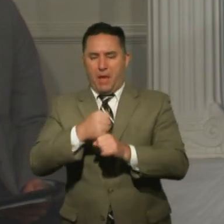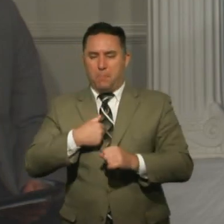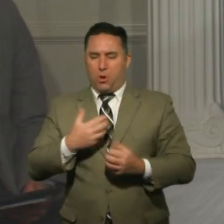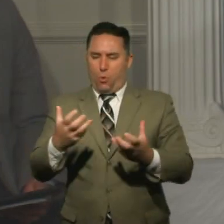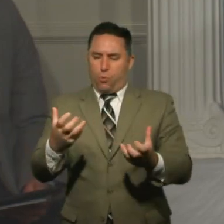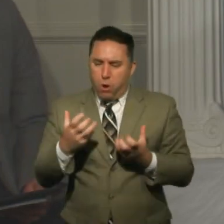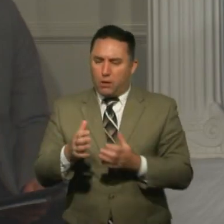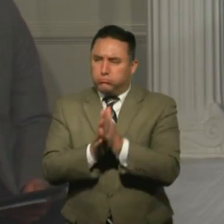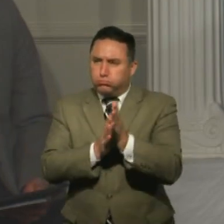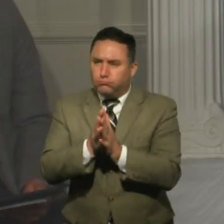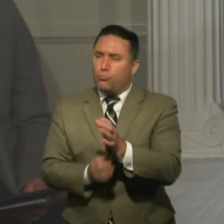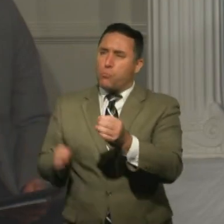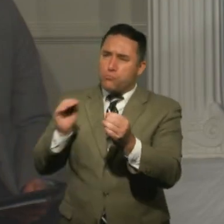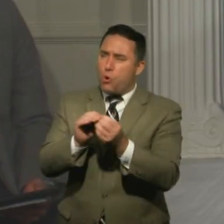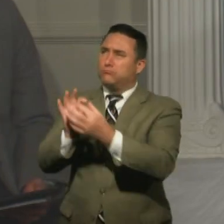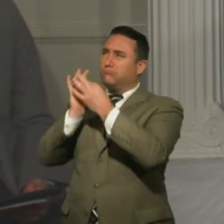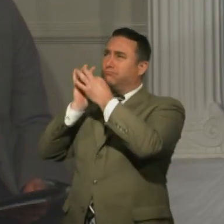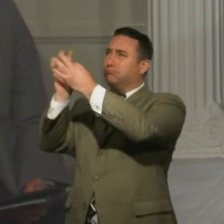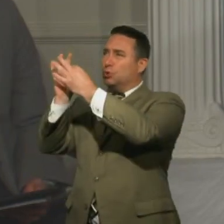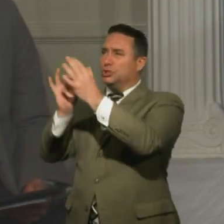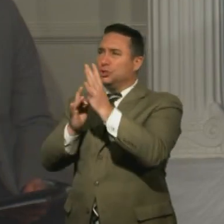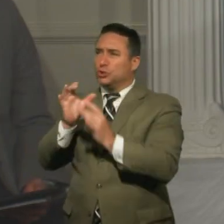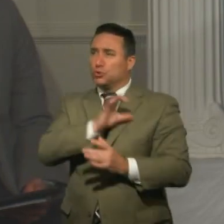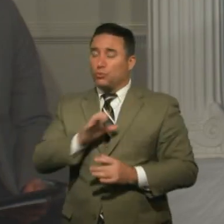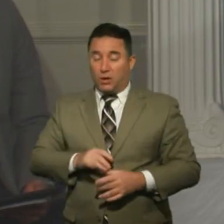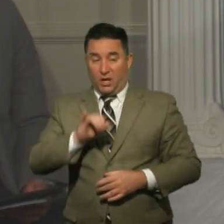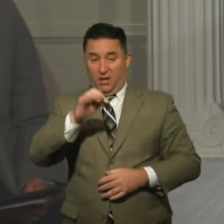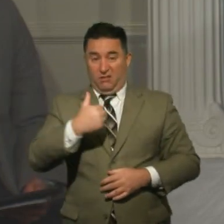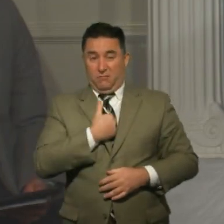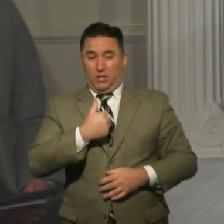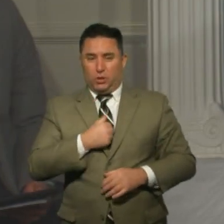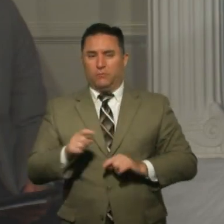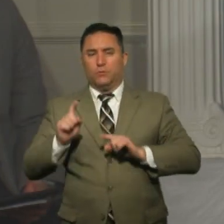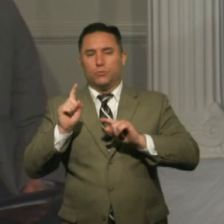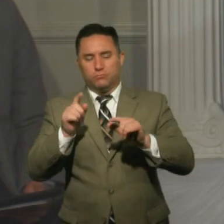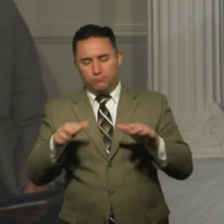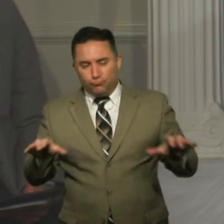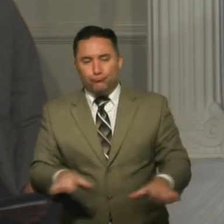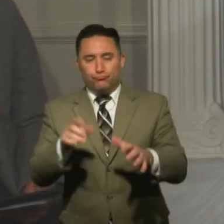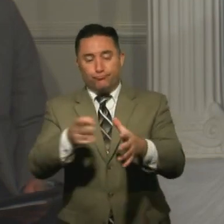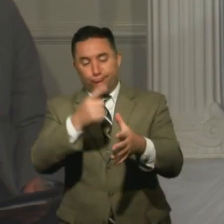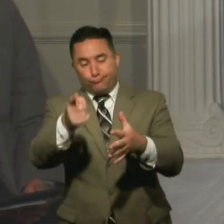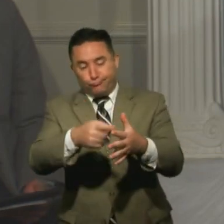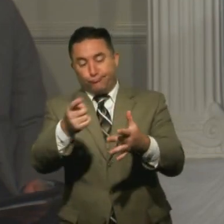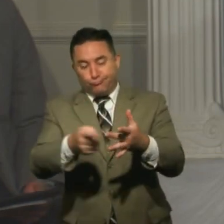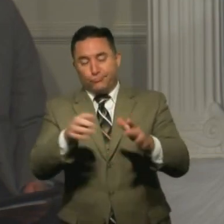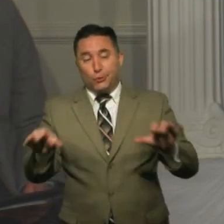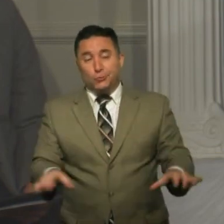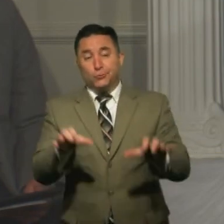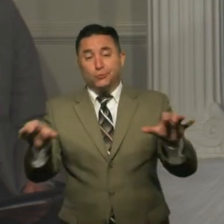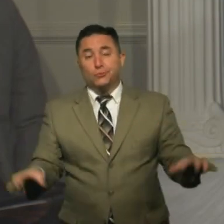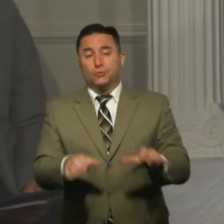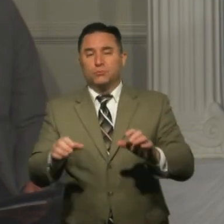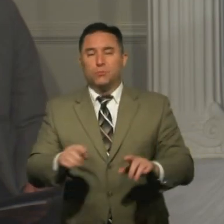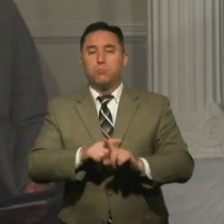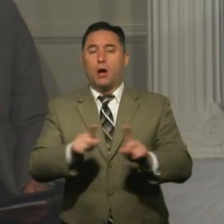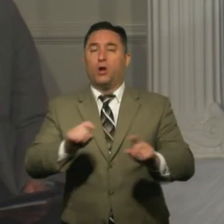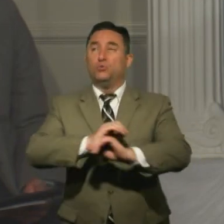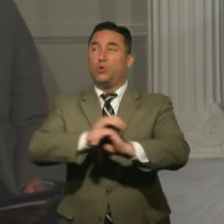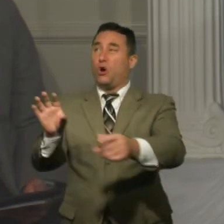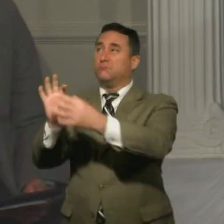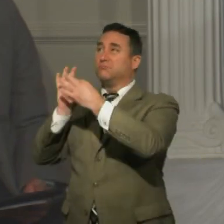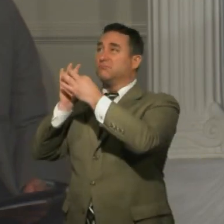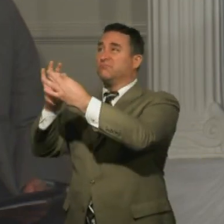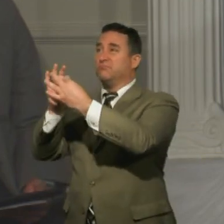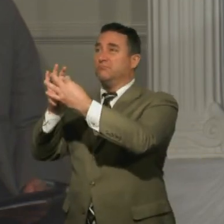a personal relationship with Jesus Christ. And if I find myself going through the motions, if I find myself not having a relationship, but